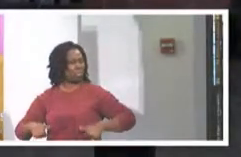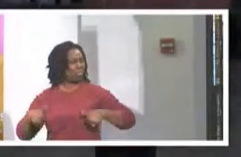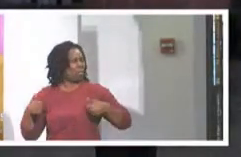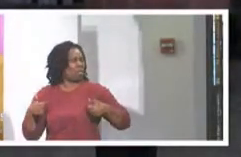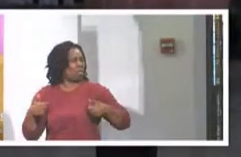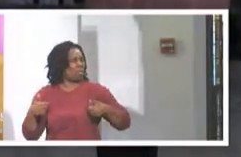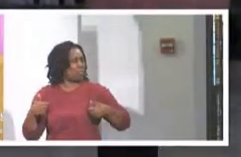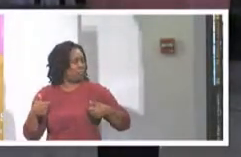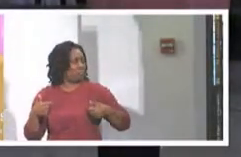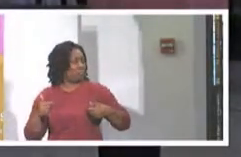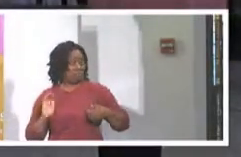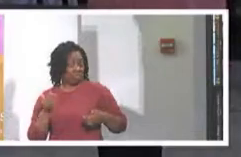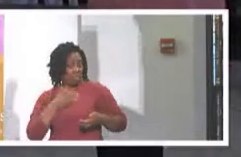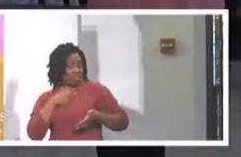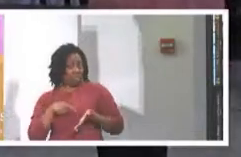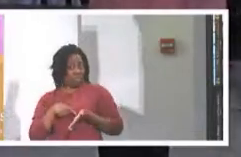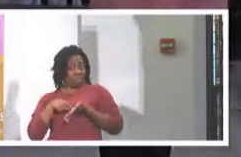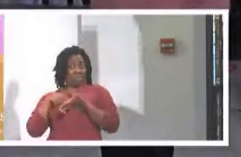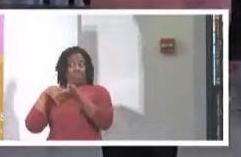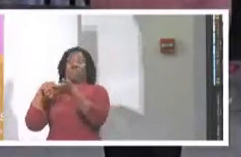deserve our praise, God.